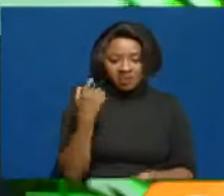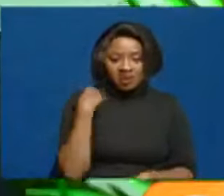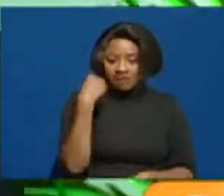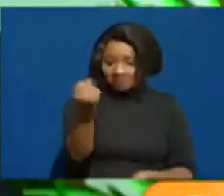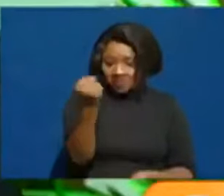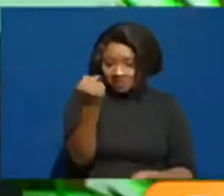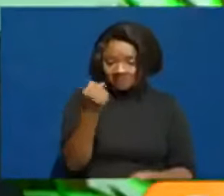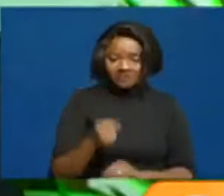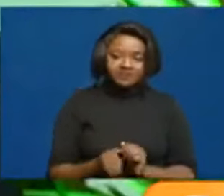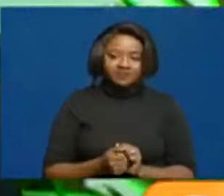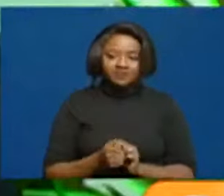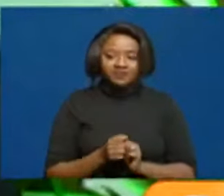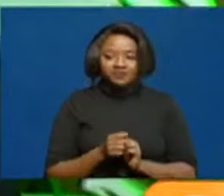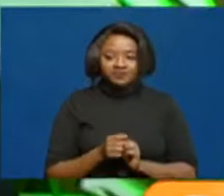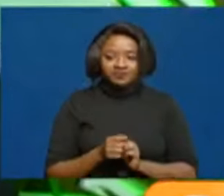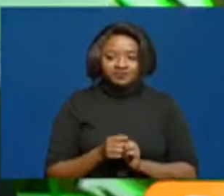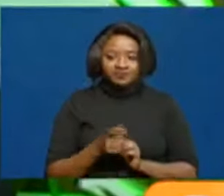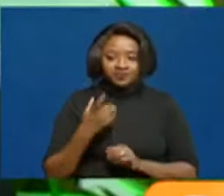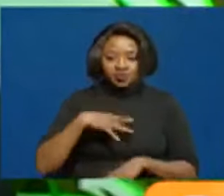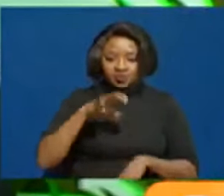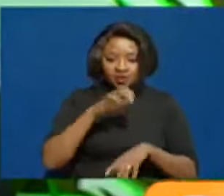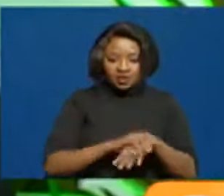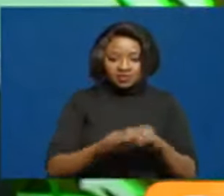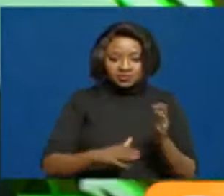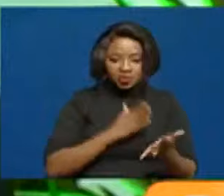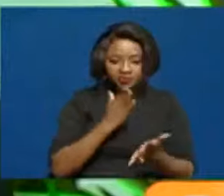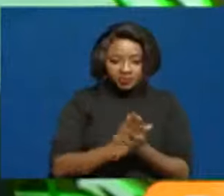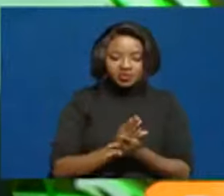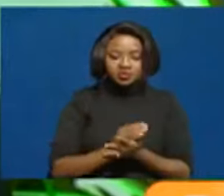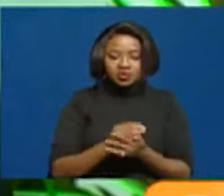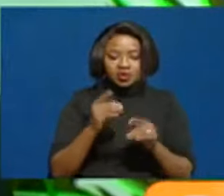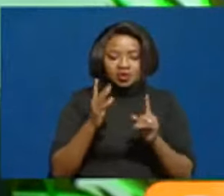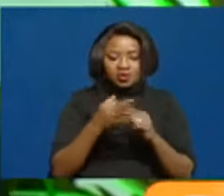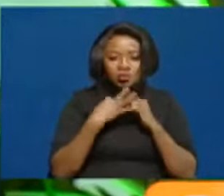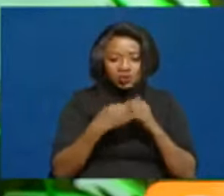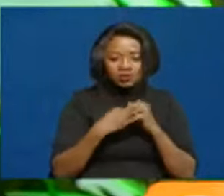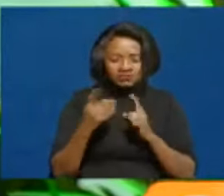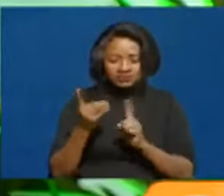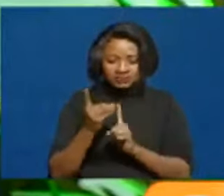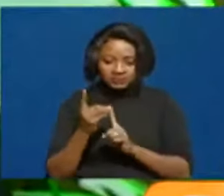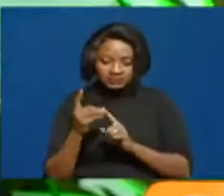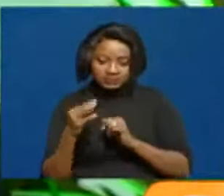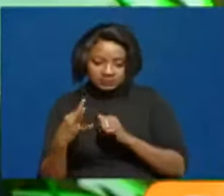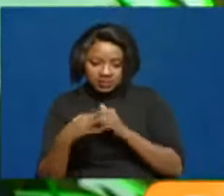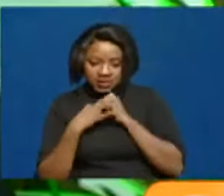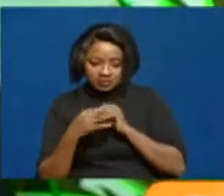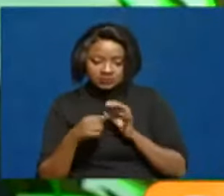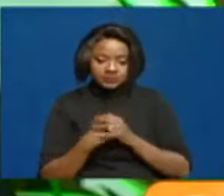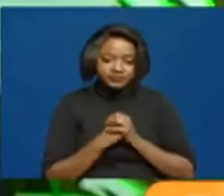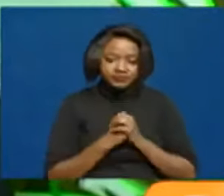our conferment on 8th of August. So, karibuni nyote to Eldoret.